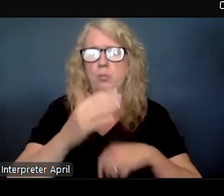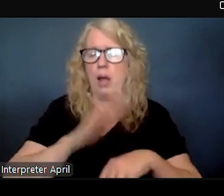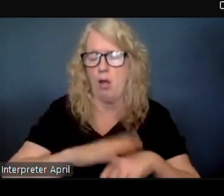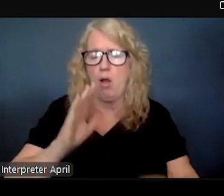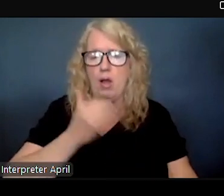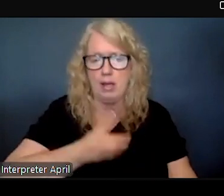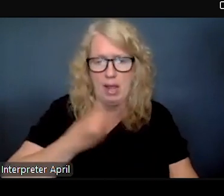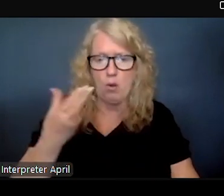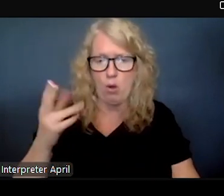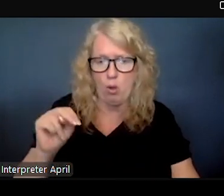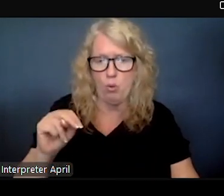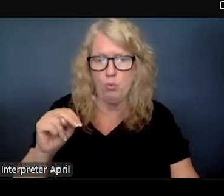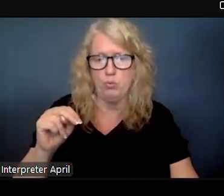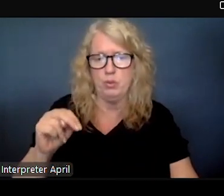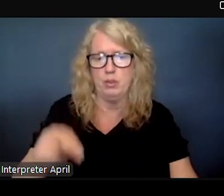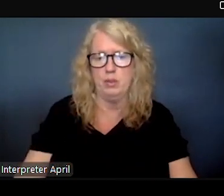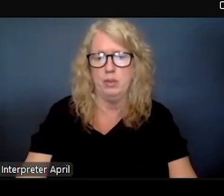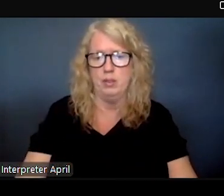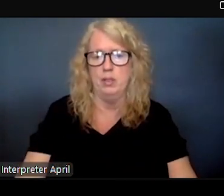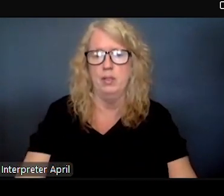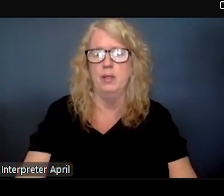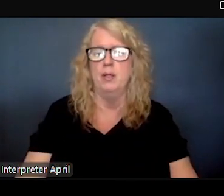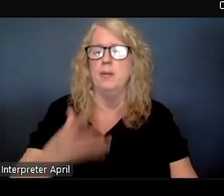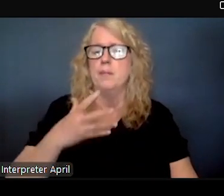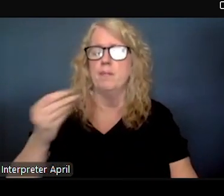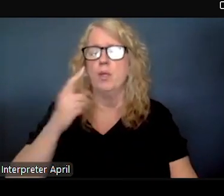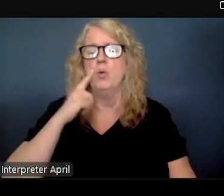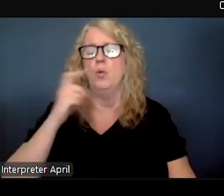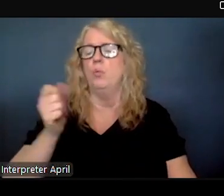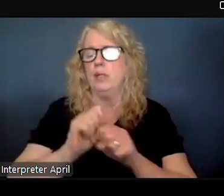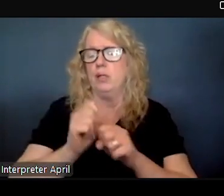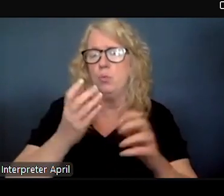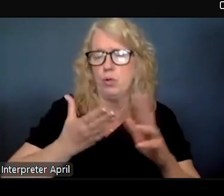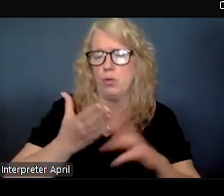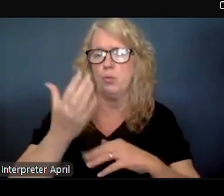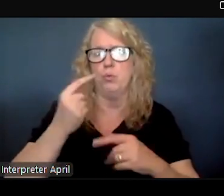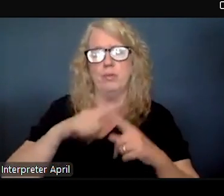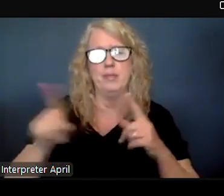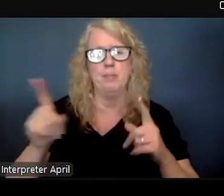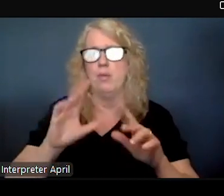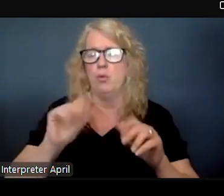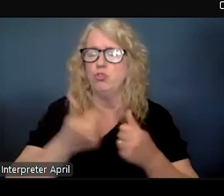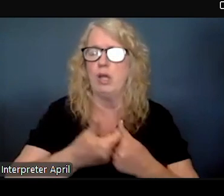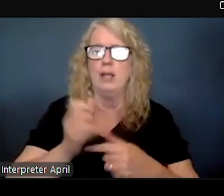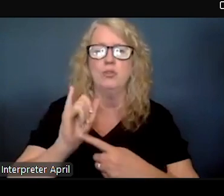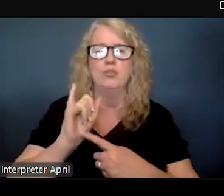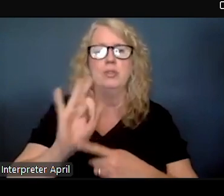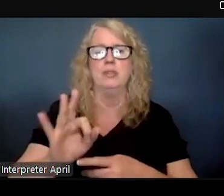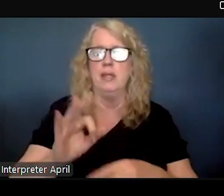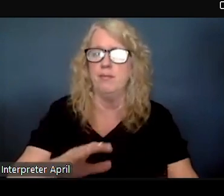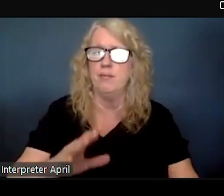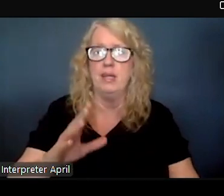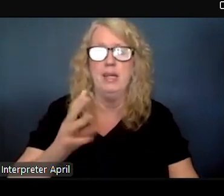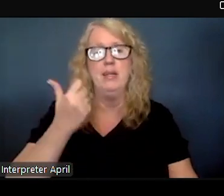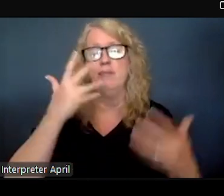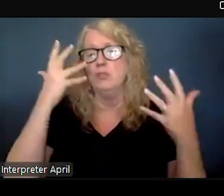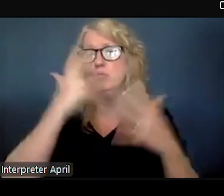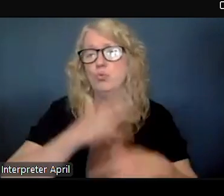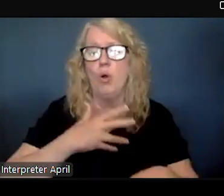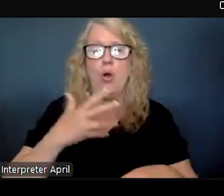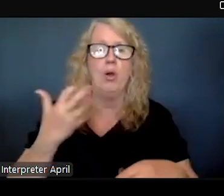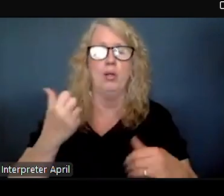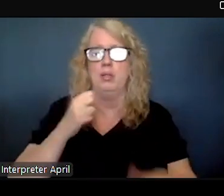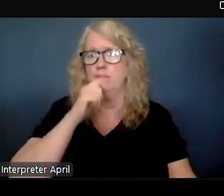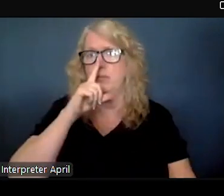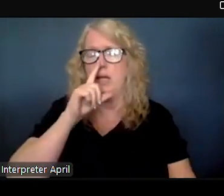own. And we just kind of work through some of those little challenges. Like I said, if it's dark and maybe we're